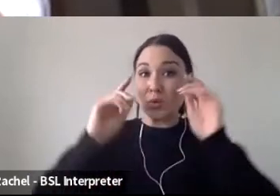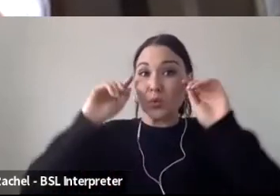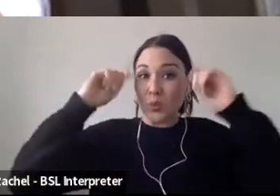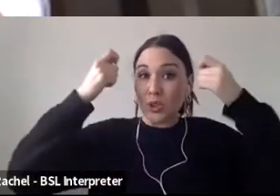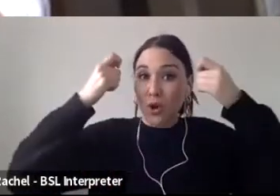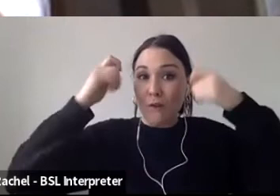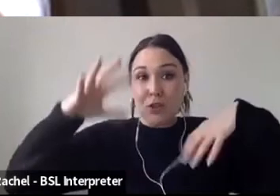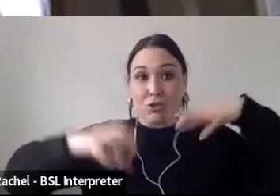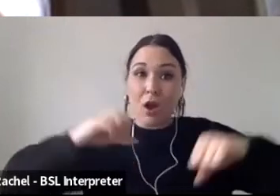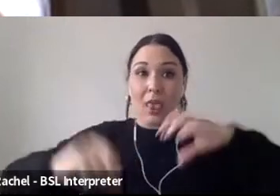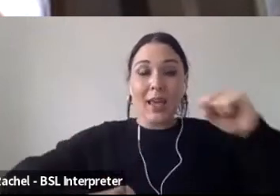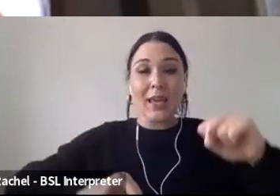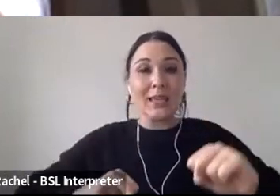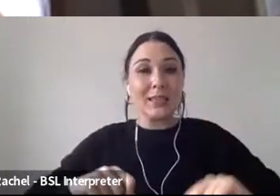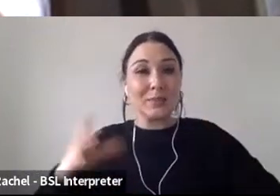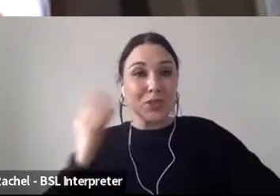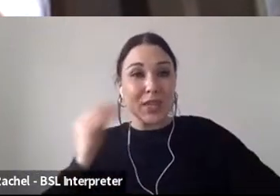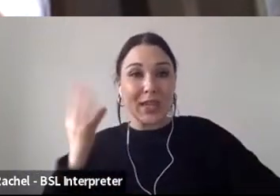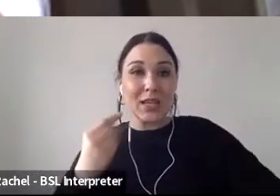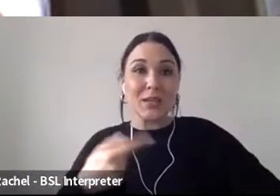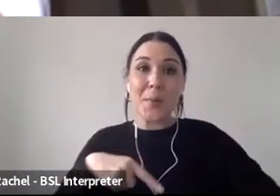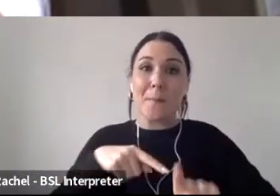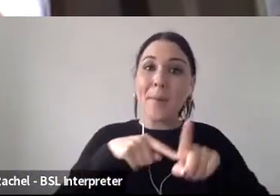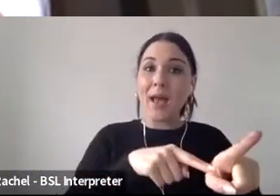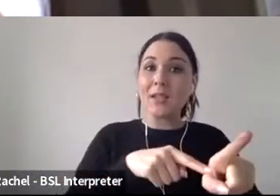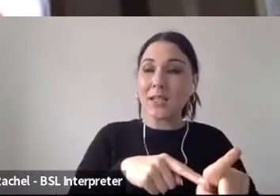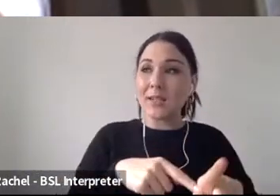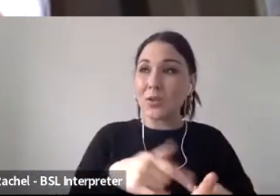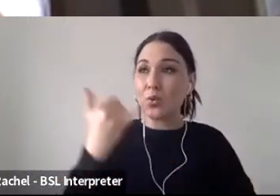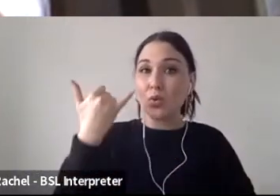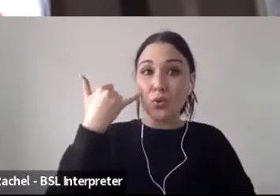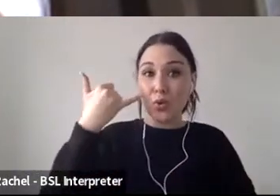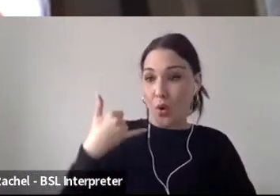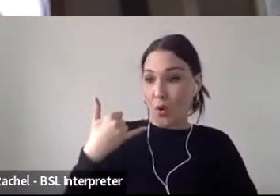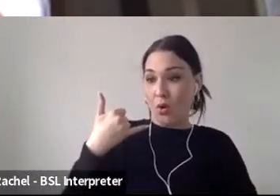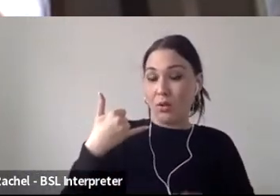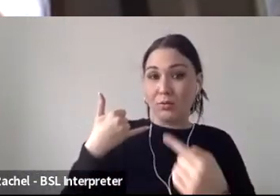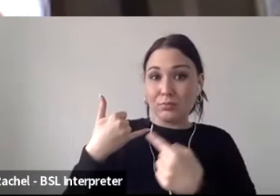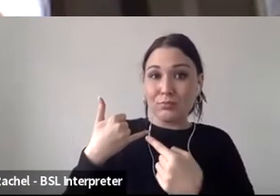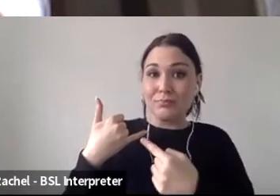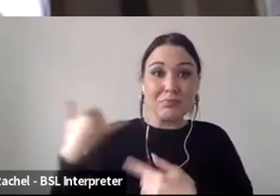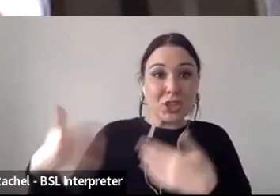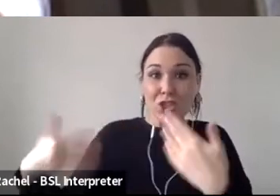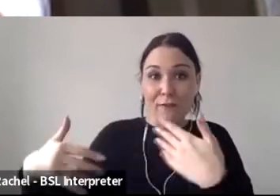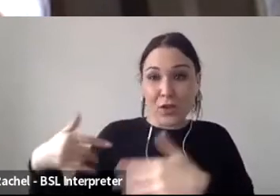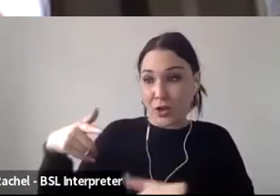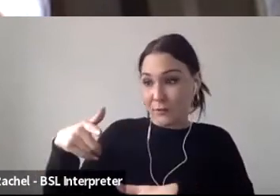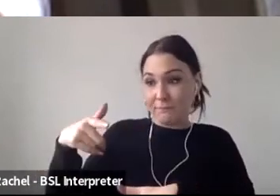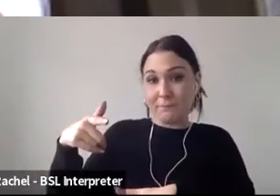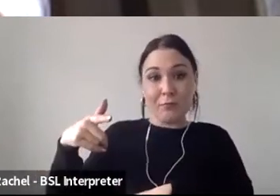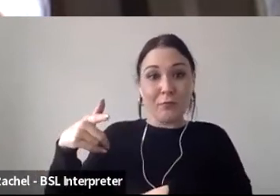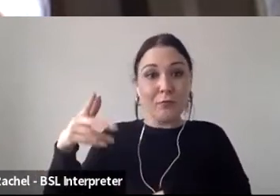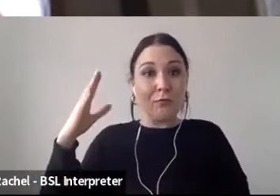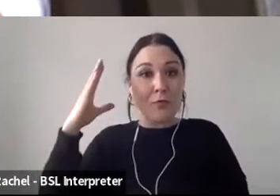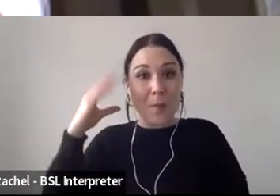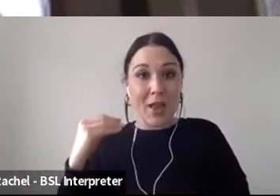struggling to hear. So if anyone on the call who currently doesn't suffer from hearing loss or doesn't think they do, that's maybe